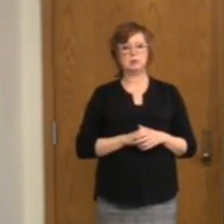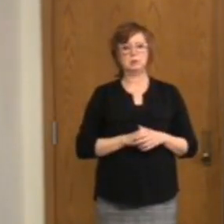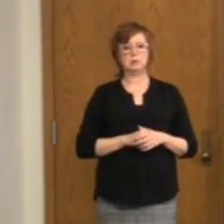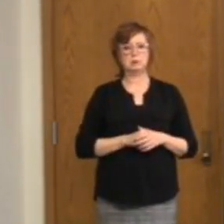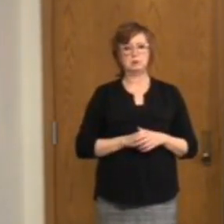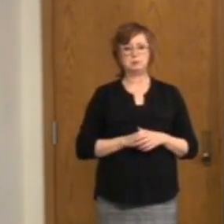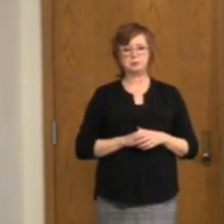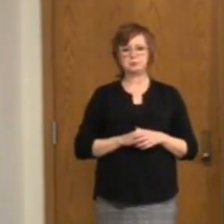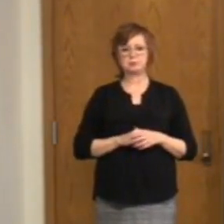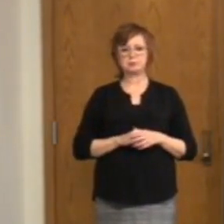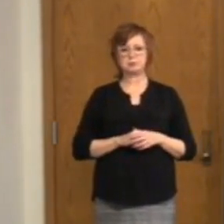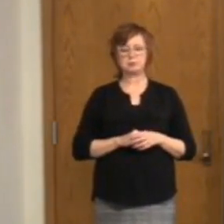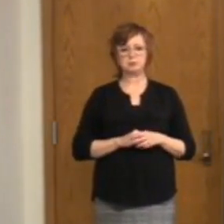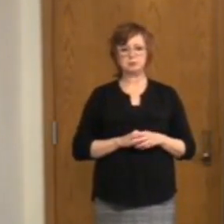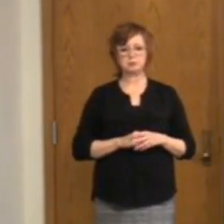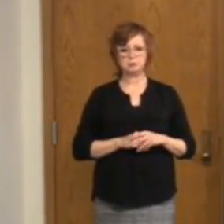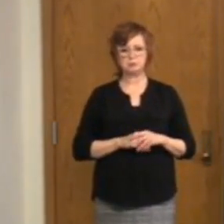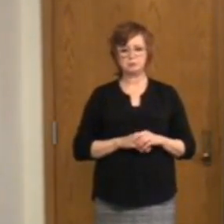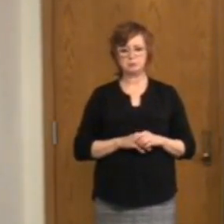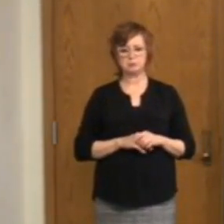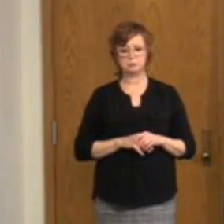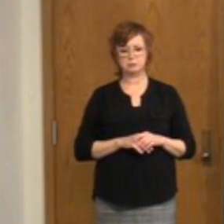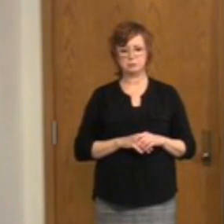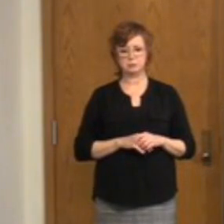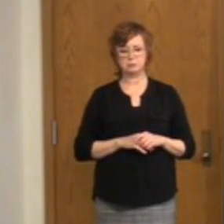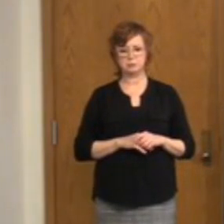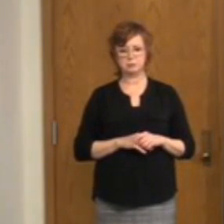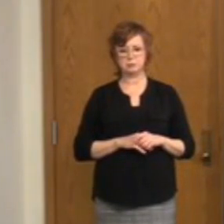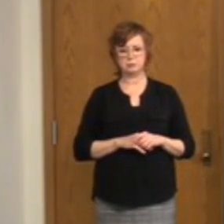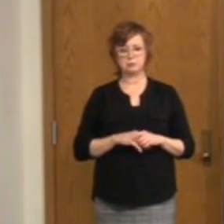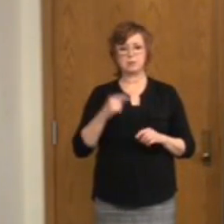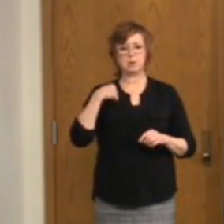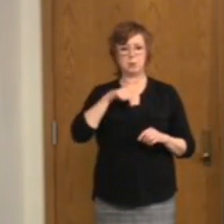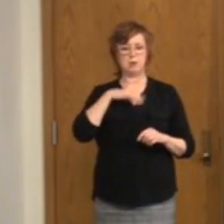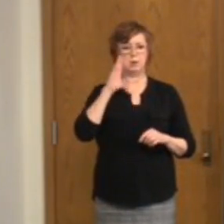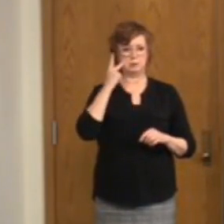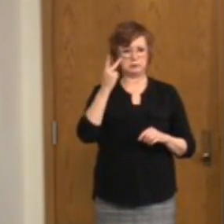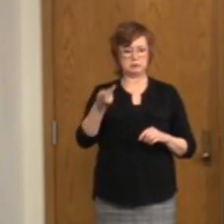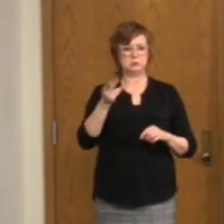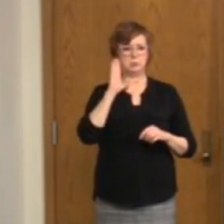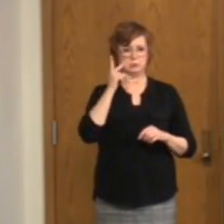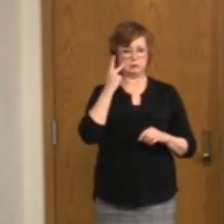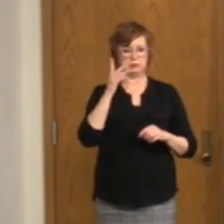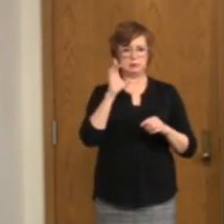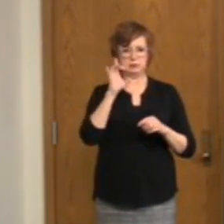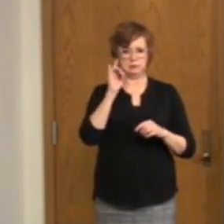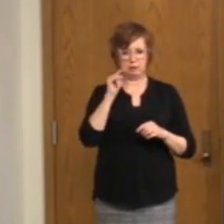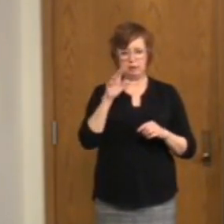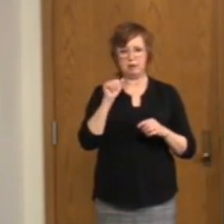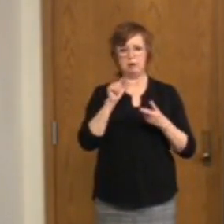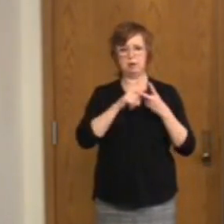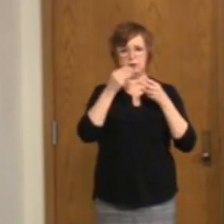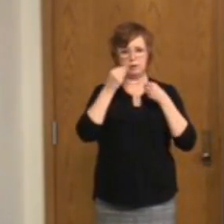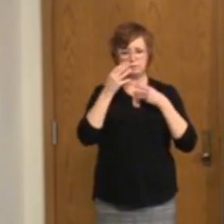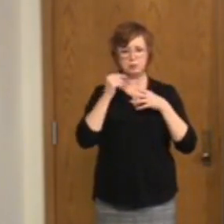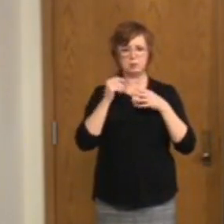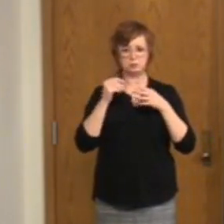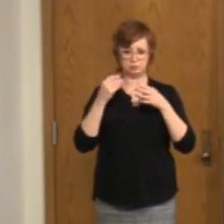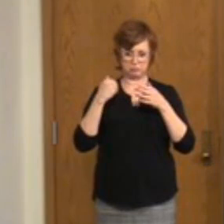for Canadian administration, and more specifically the Saskatchewan administration, if we have that opportunity opportunity, and then we combine that opportunity with